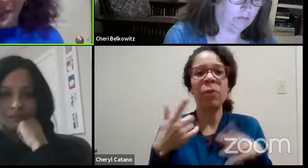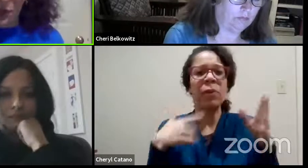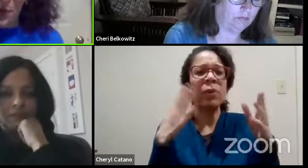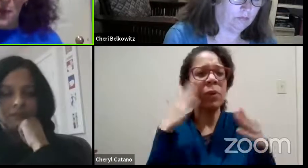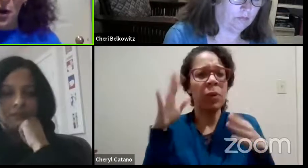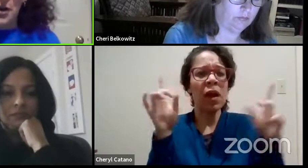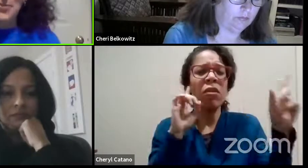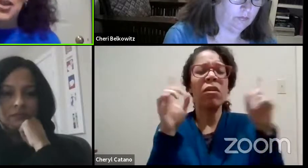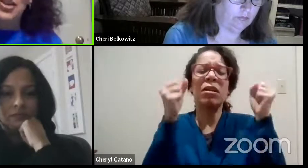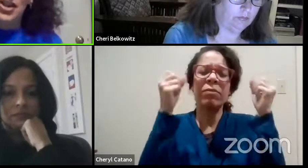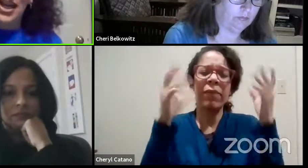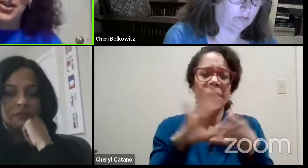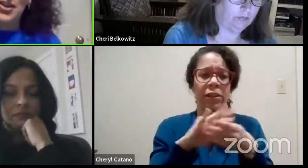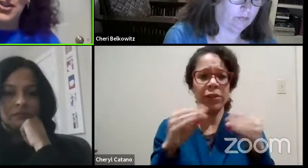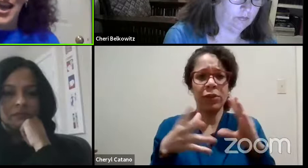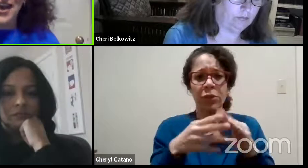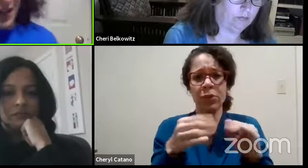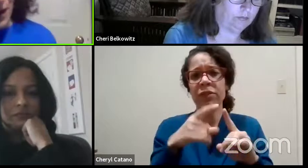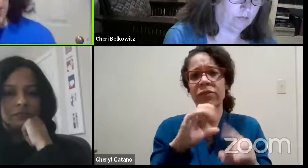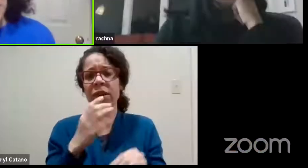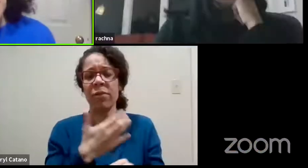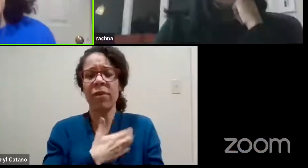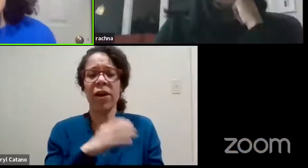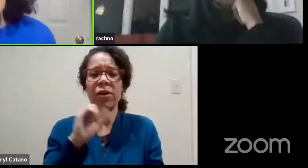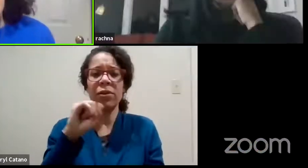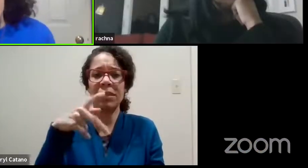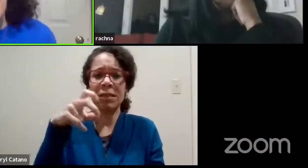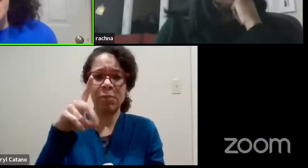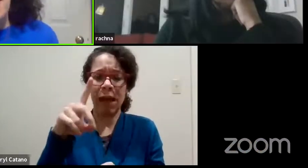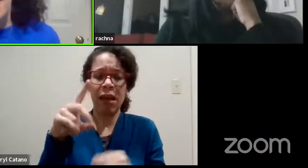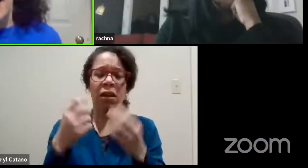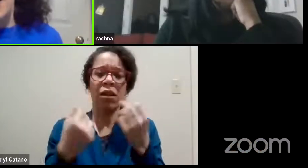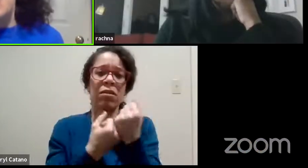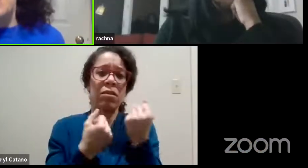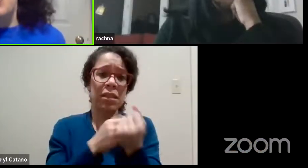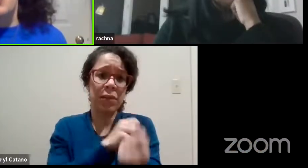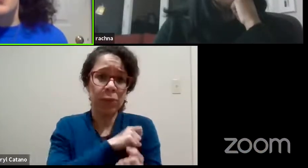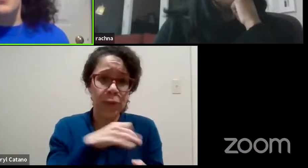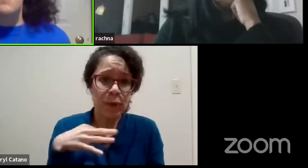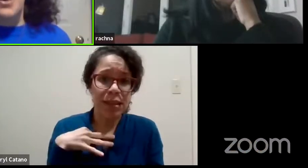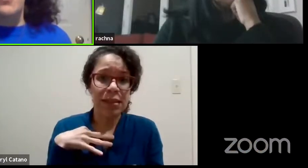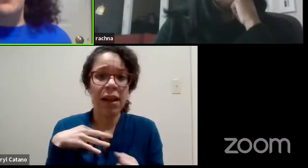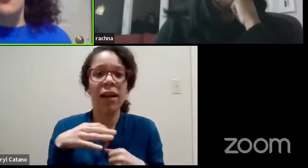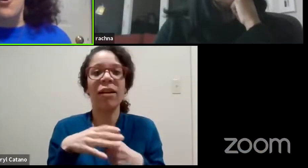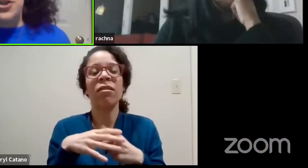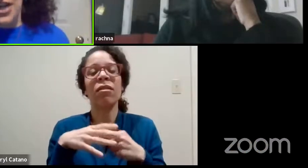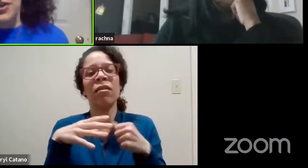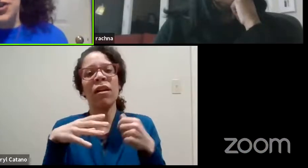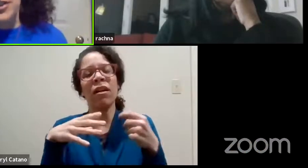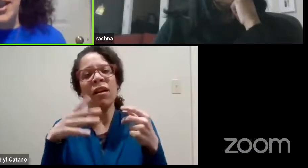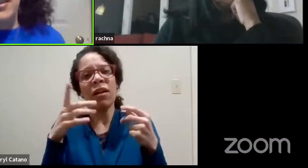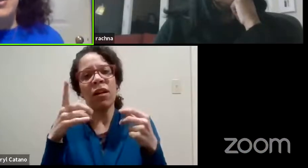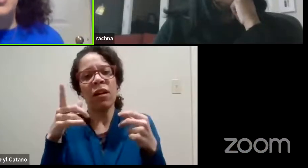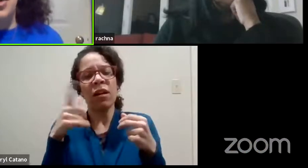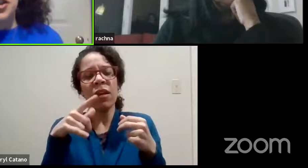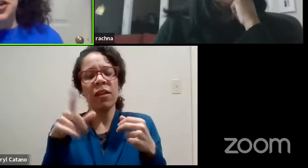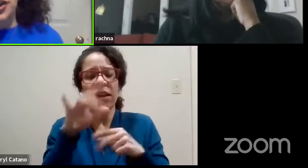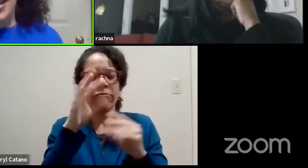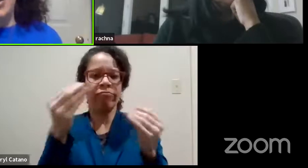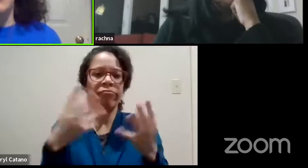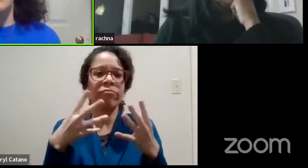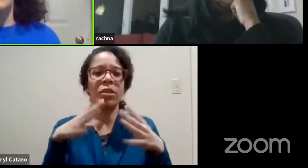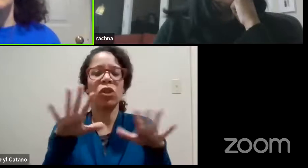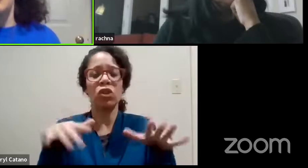lots of stories from our special educators and our support staff about all the challenges and the